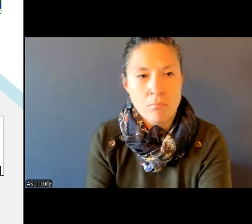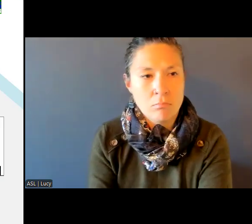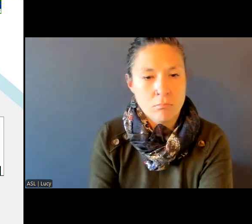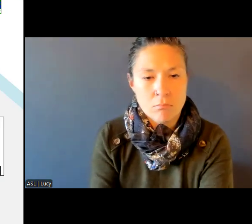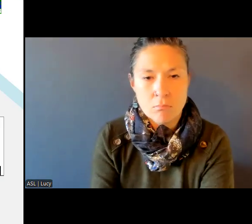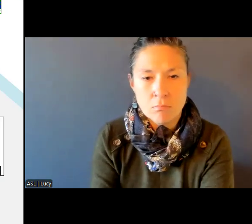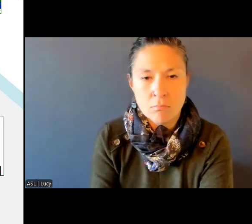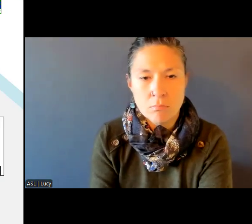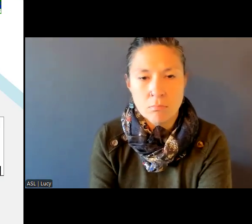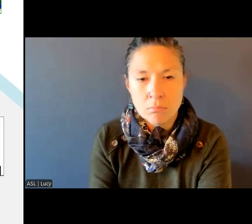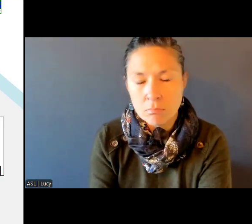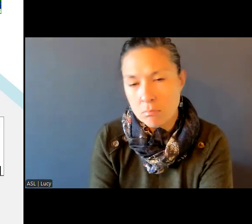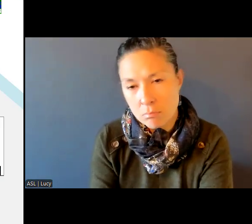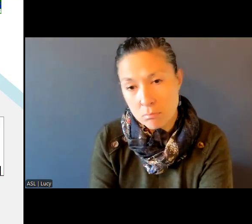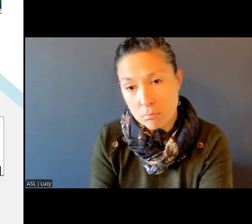As